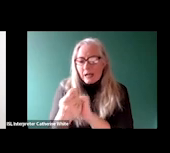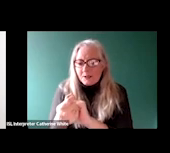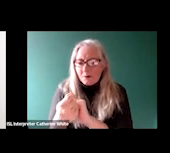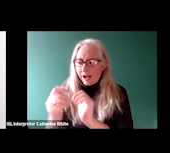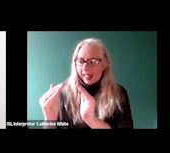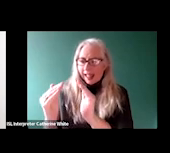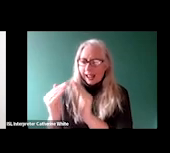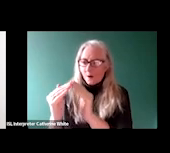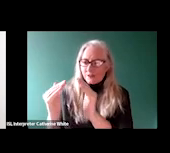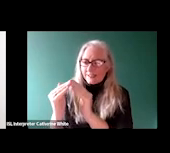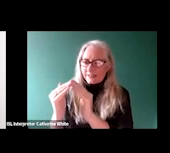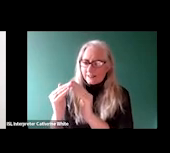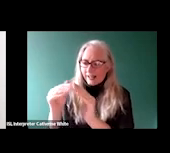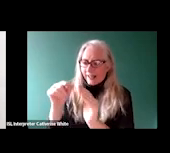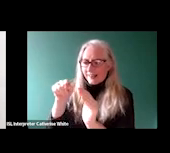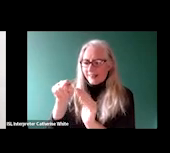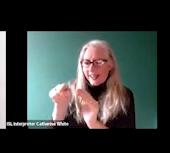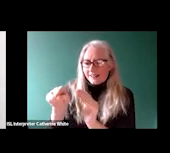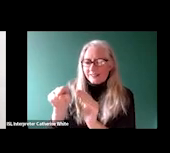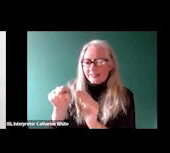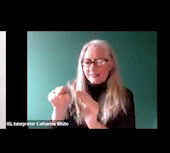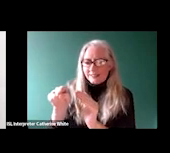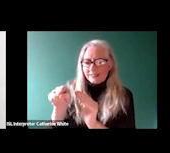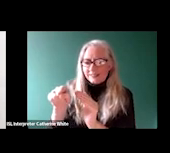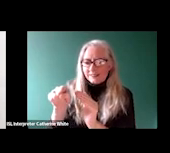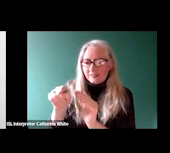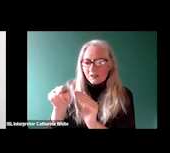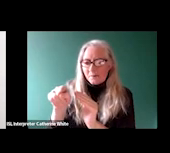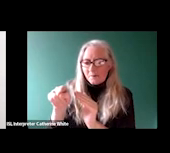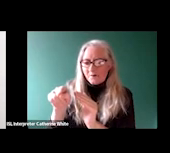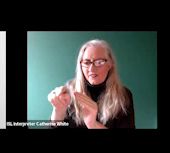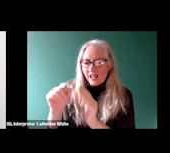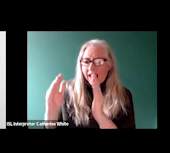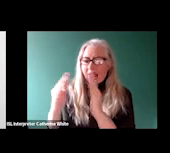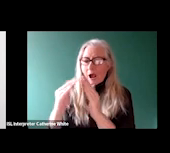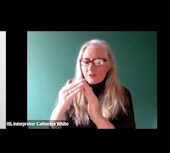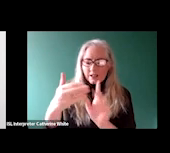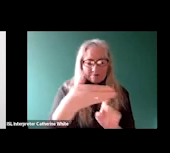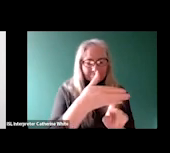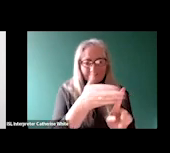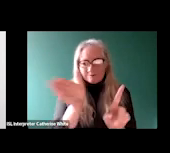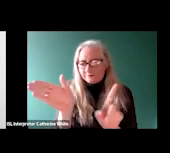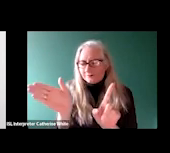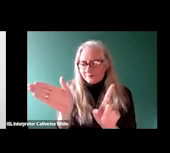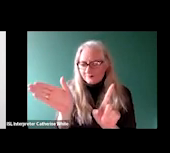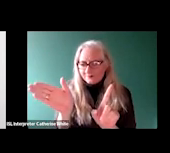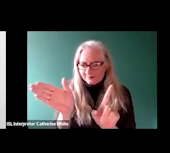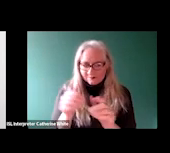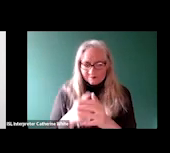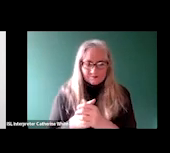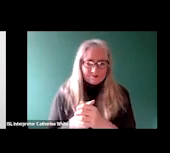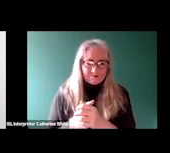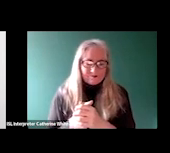adaptable housing, it deals with and is called, housing across the spectrum. They refer to terms such as lifetime and so on.